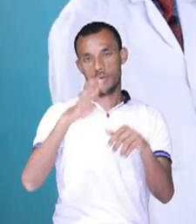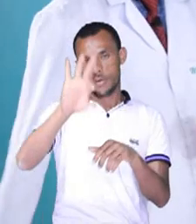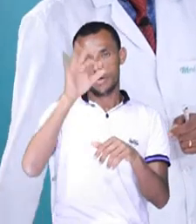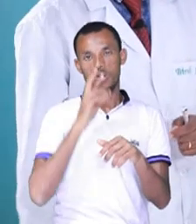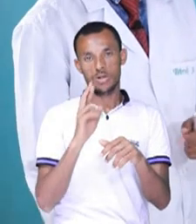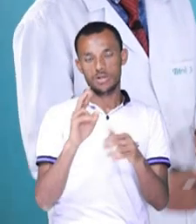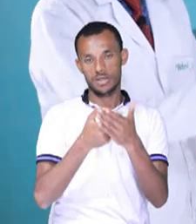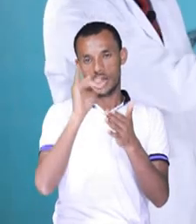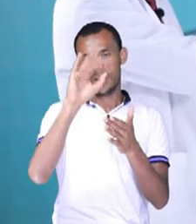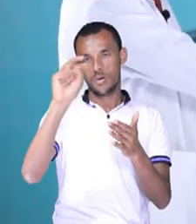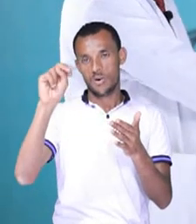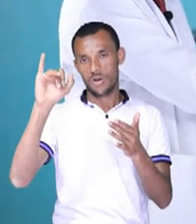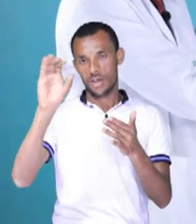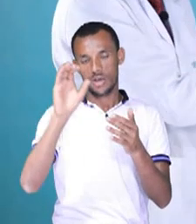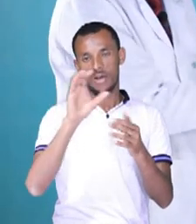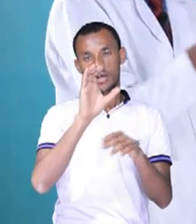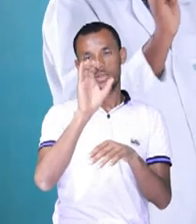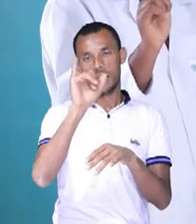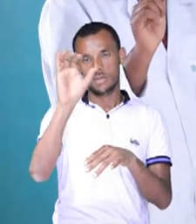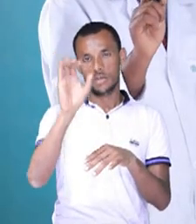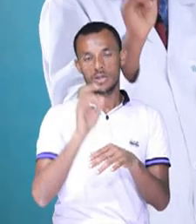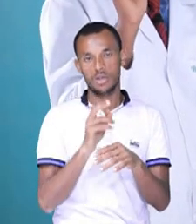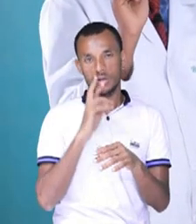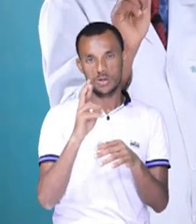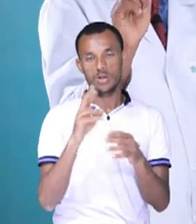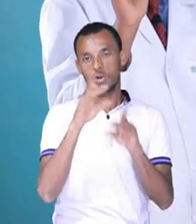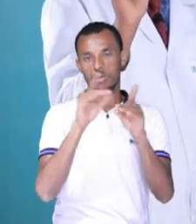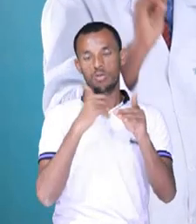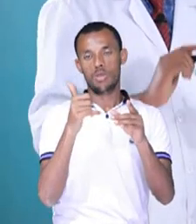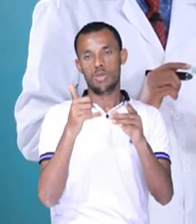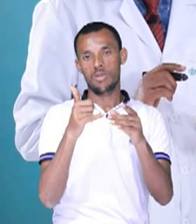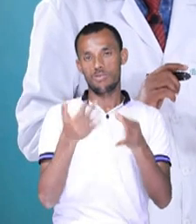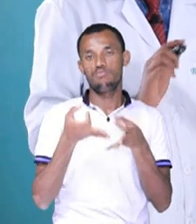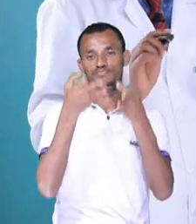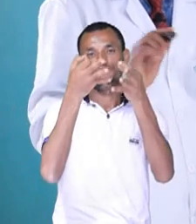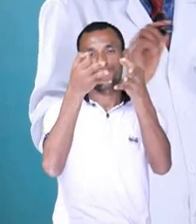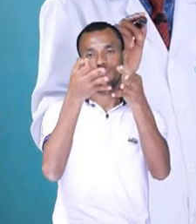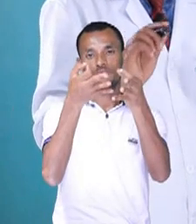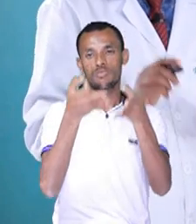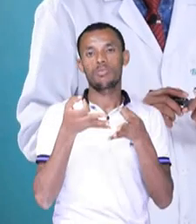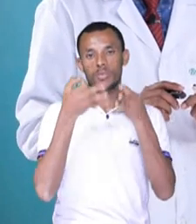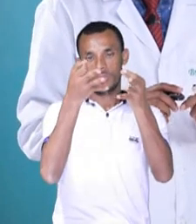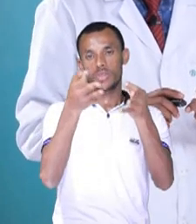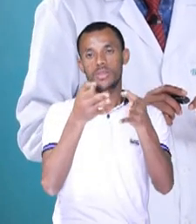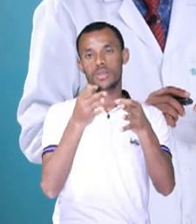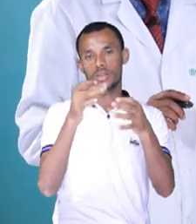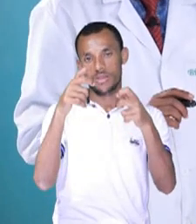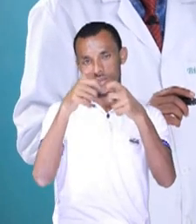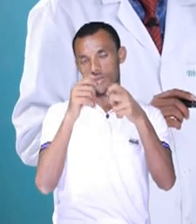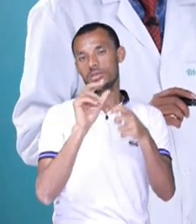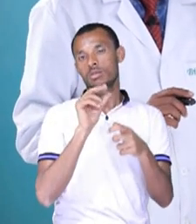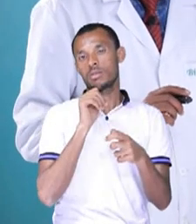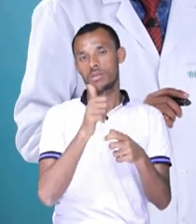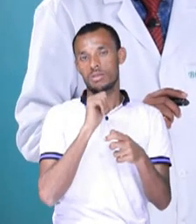is ionic crystals. These ionic crystals, by the way, do not conduct electricity. Ionic crystals do not conduct electricity